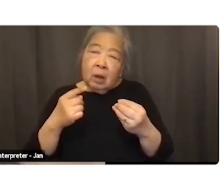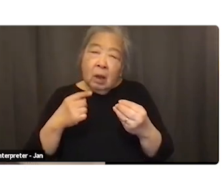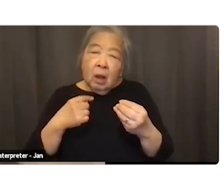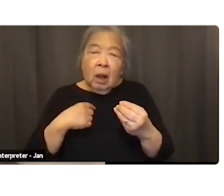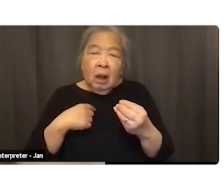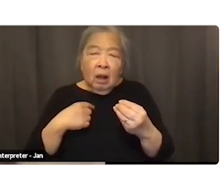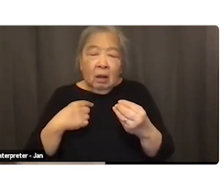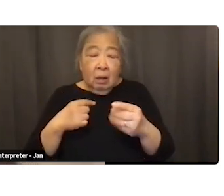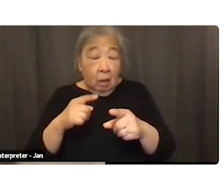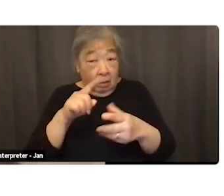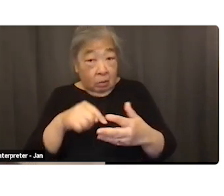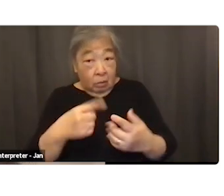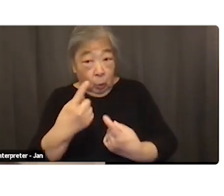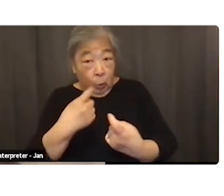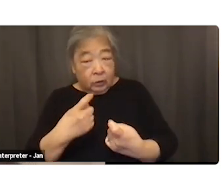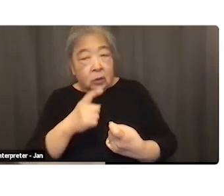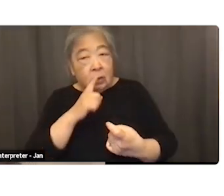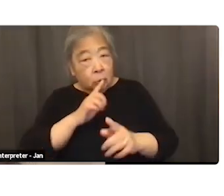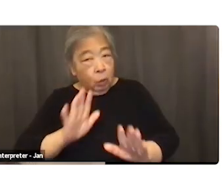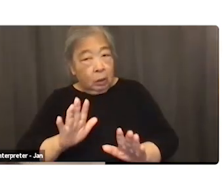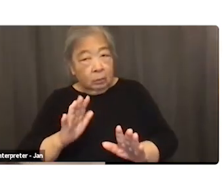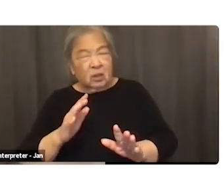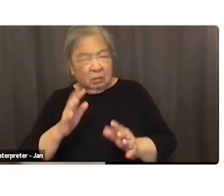questions were incredible. So I'm definitely gonna go to those.